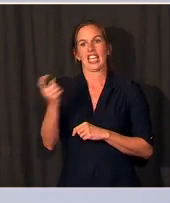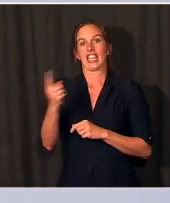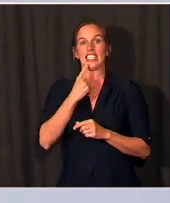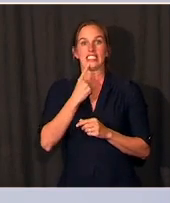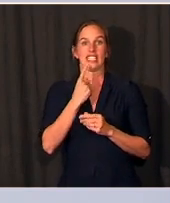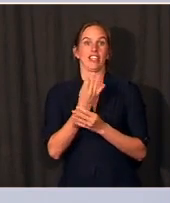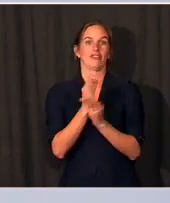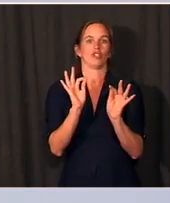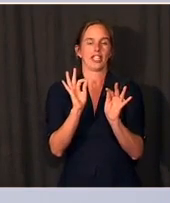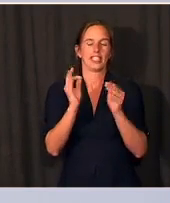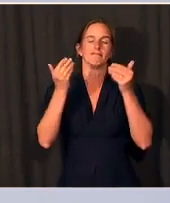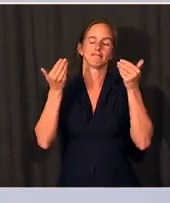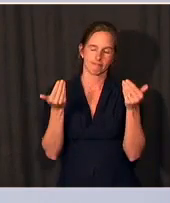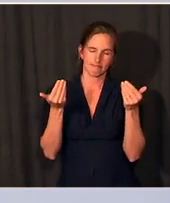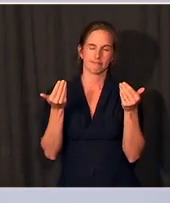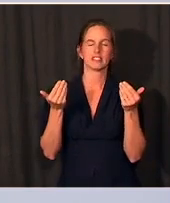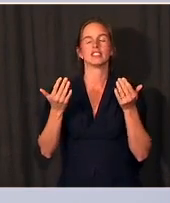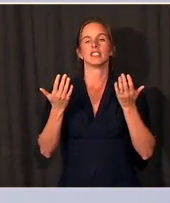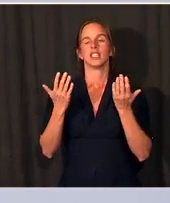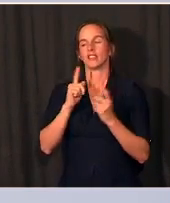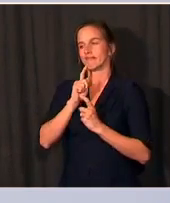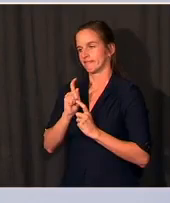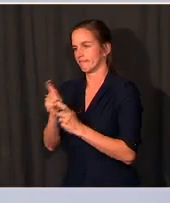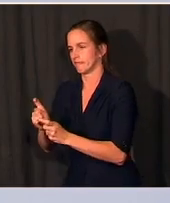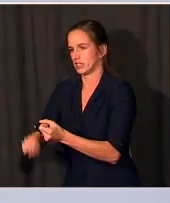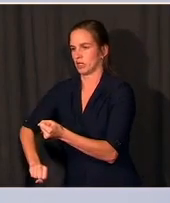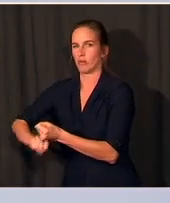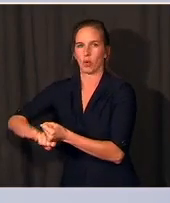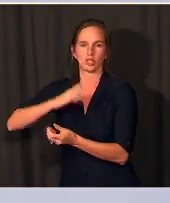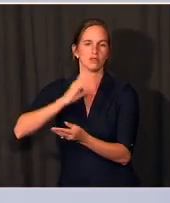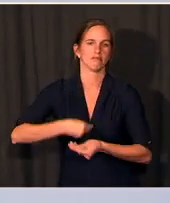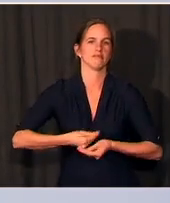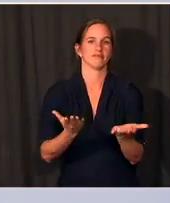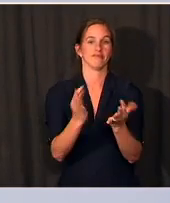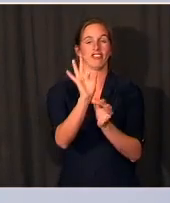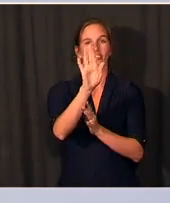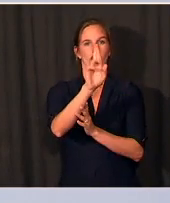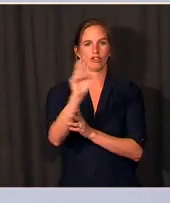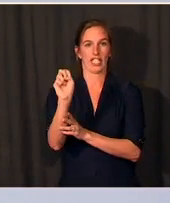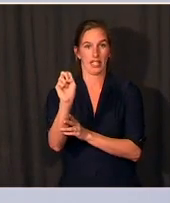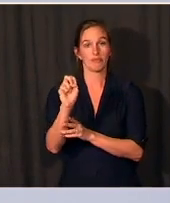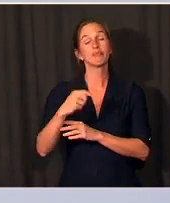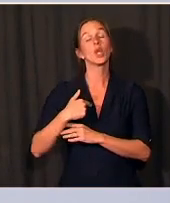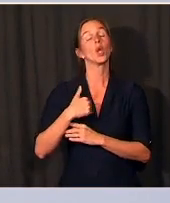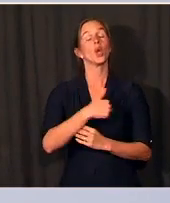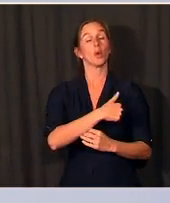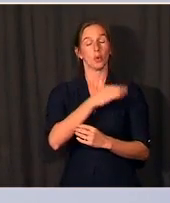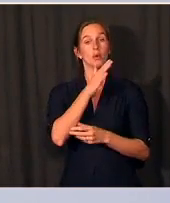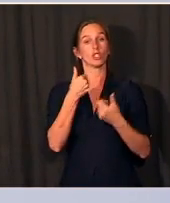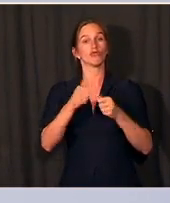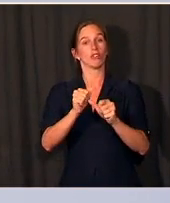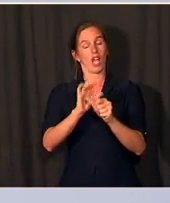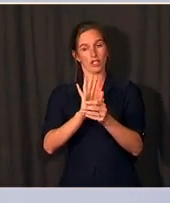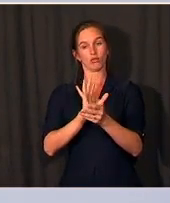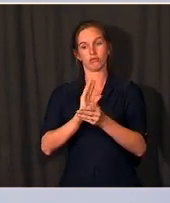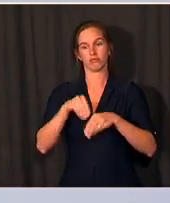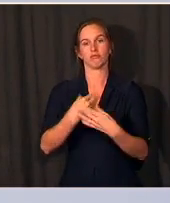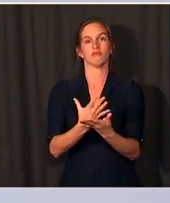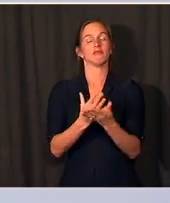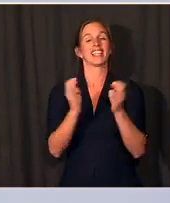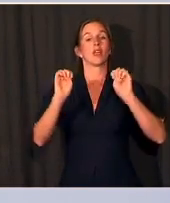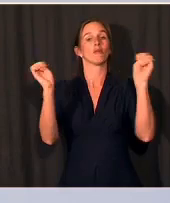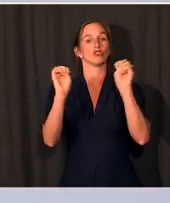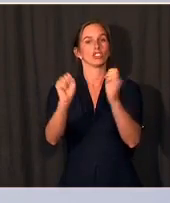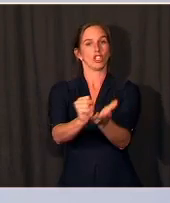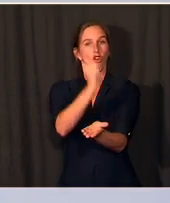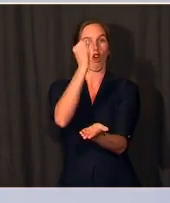that. We will work to secure an emergency use authorization, which should be coming down extremely